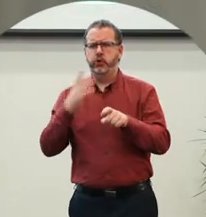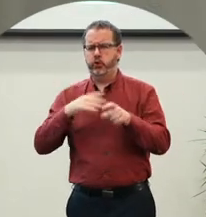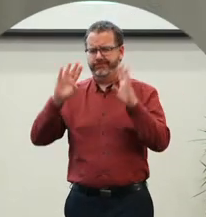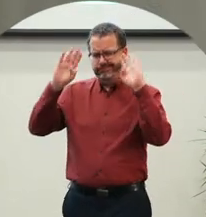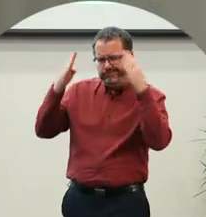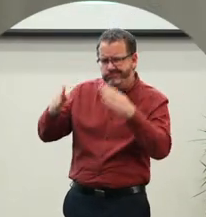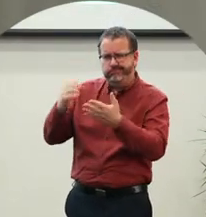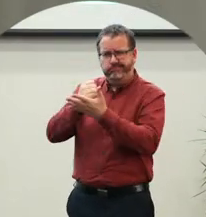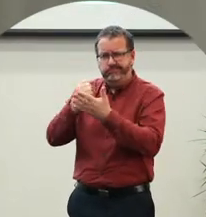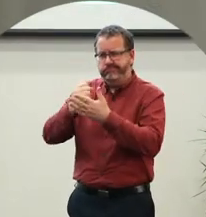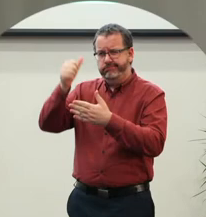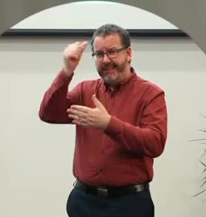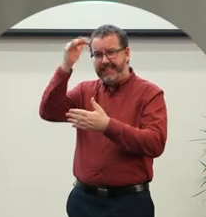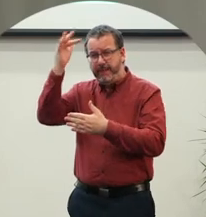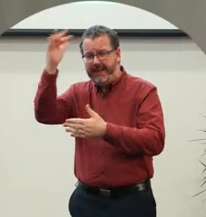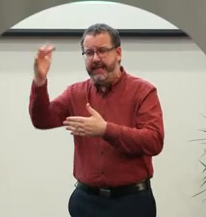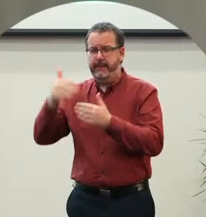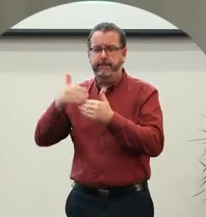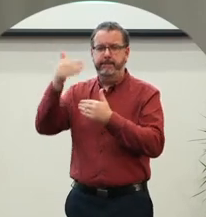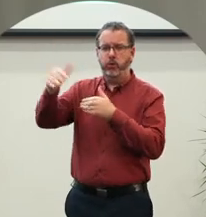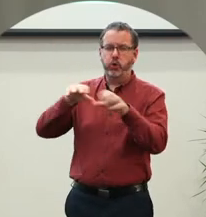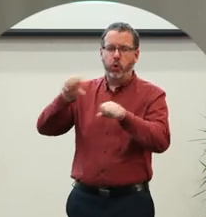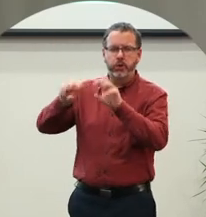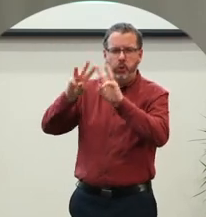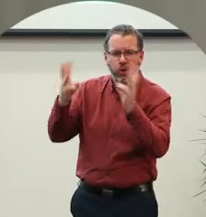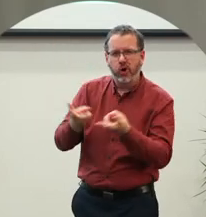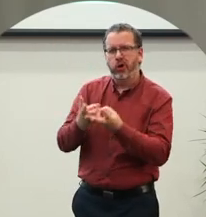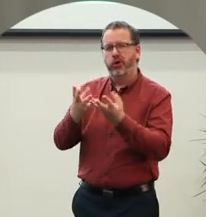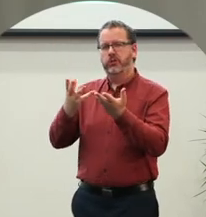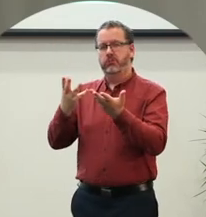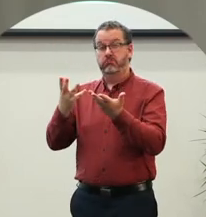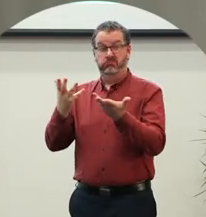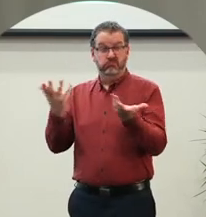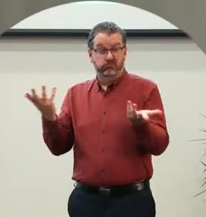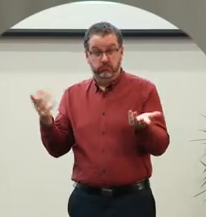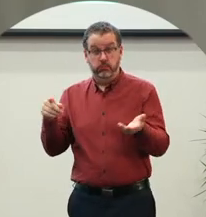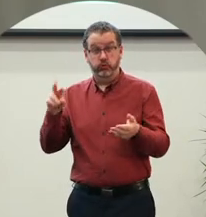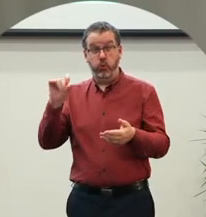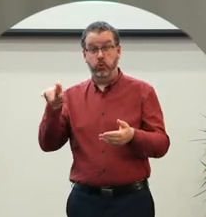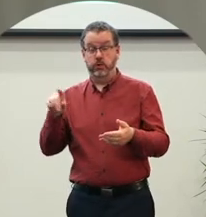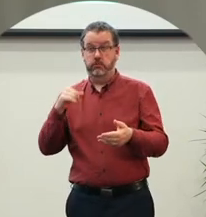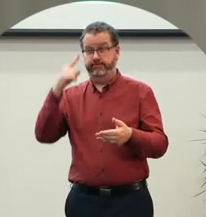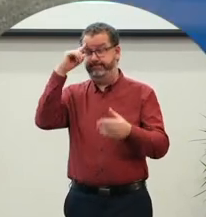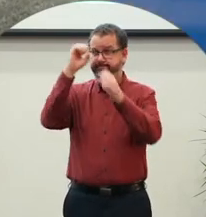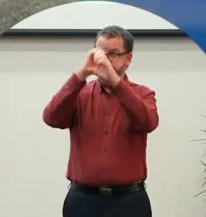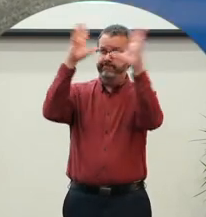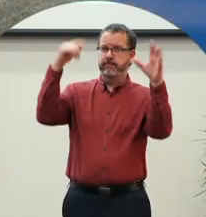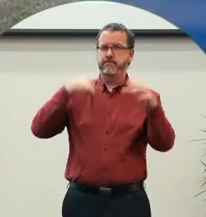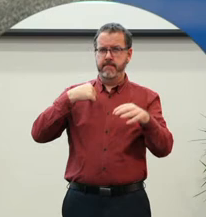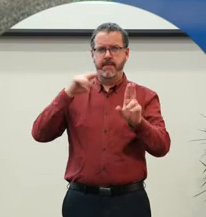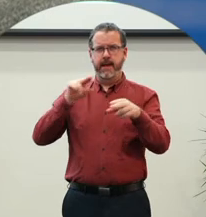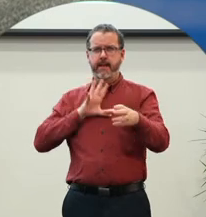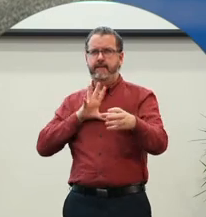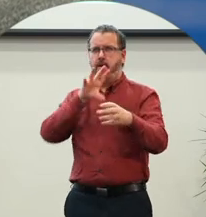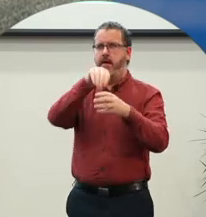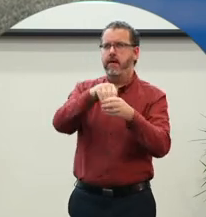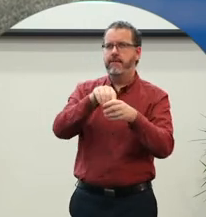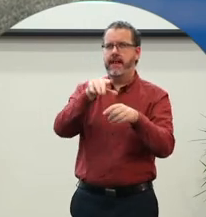in the developing world and the post-colonial world? Or did she see a place for herself in it, or was she still looking around, looking for